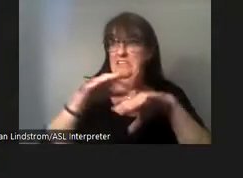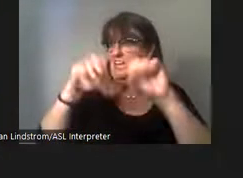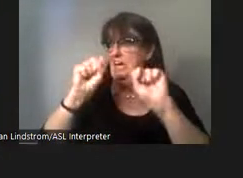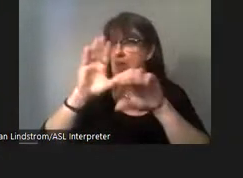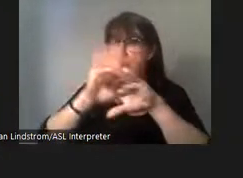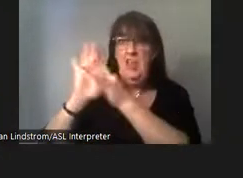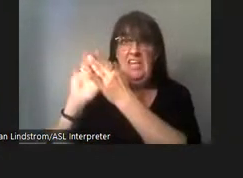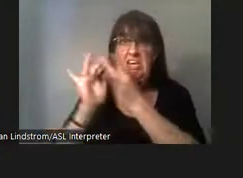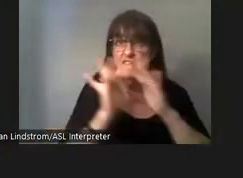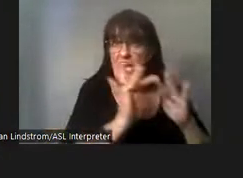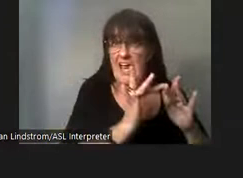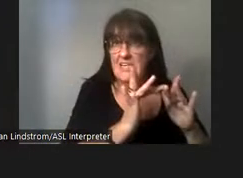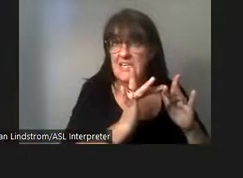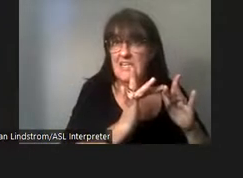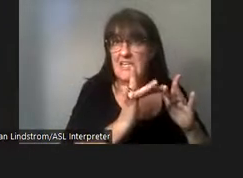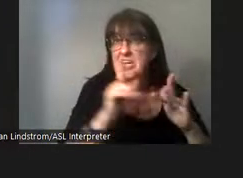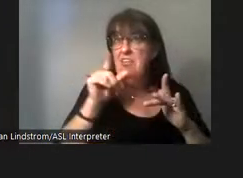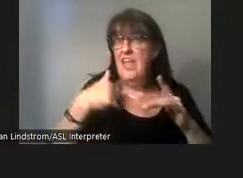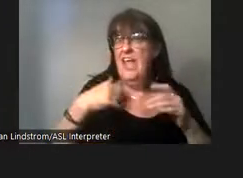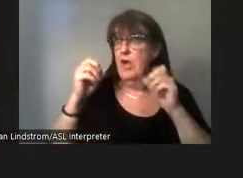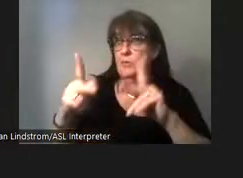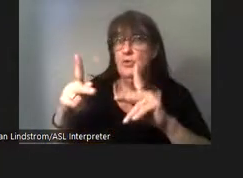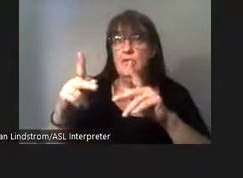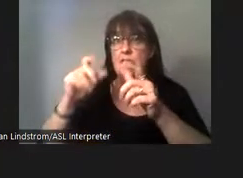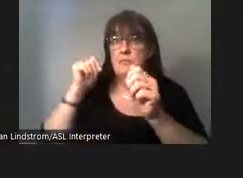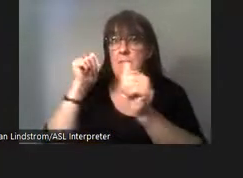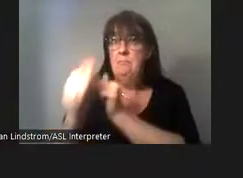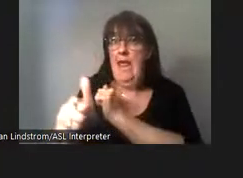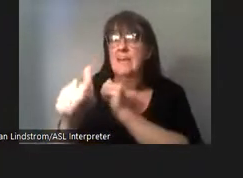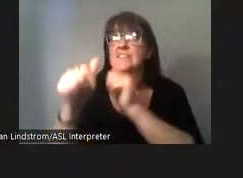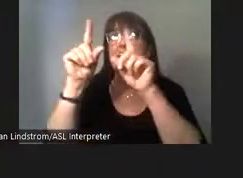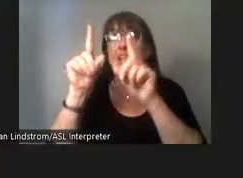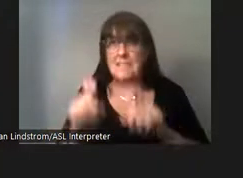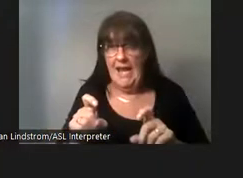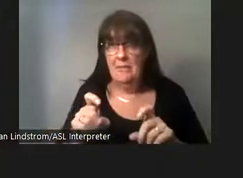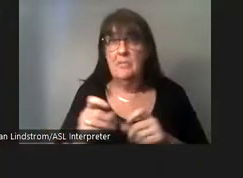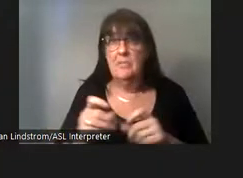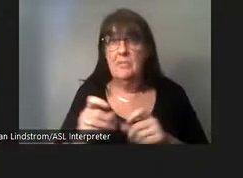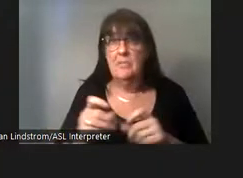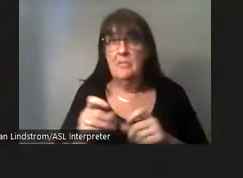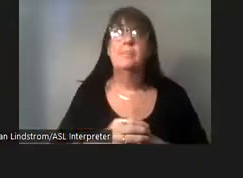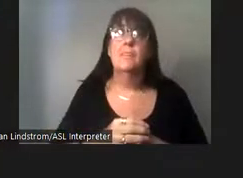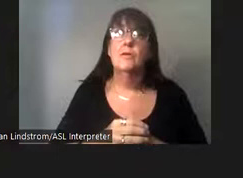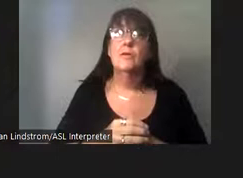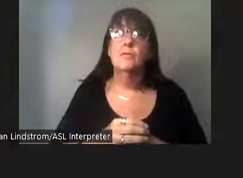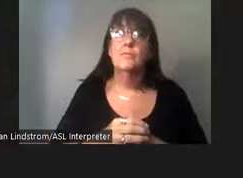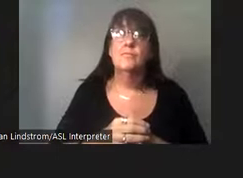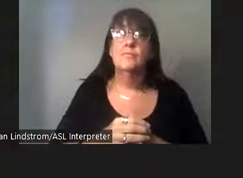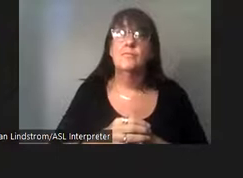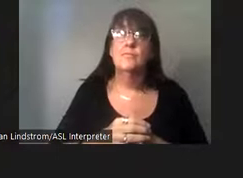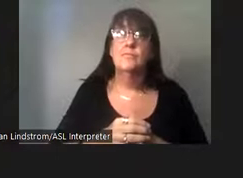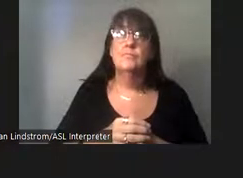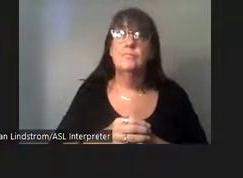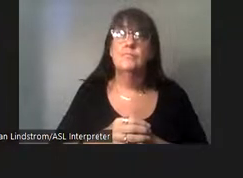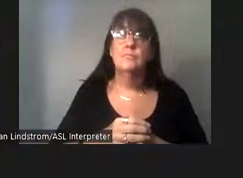And they actually have 3 opportunities to pass the exam. Right. So, you know, I